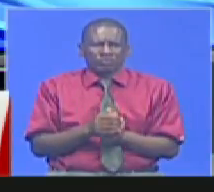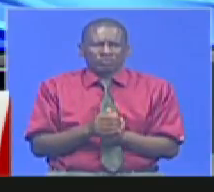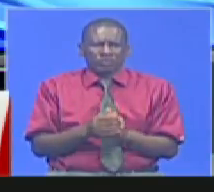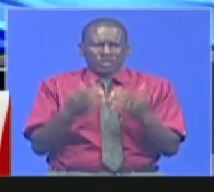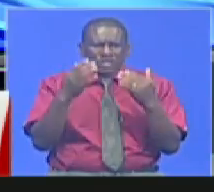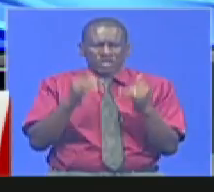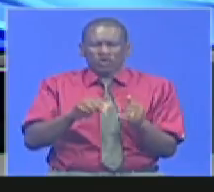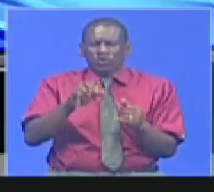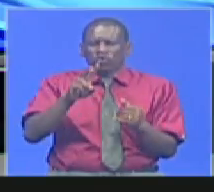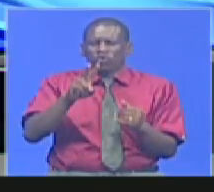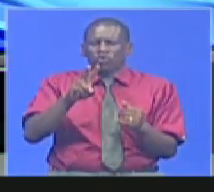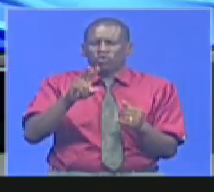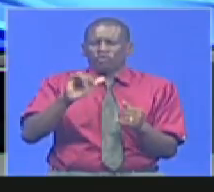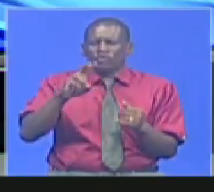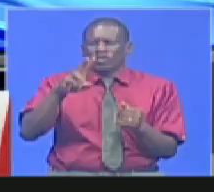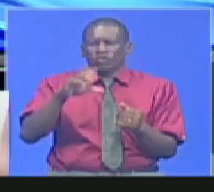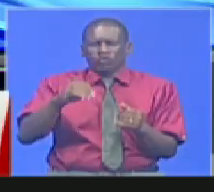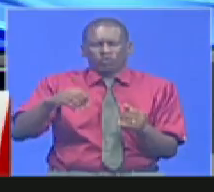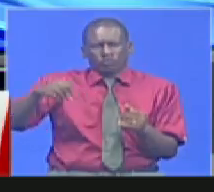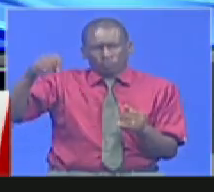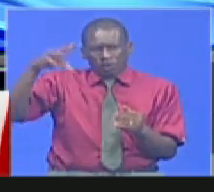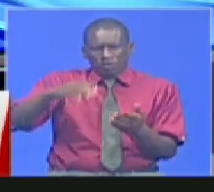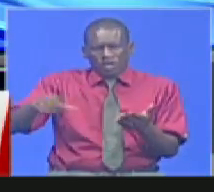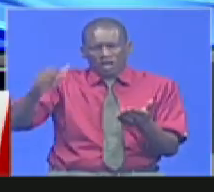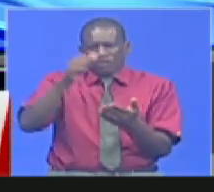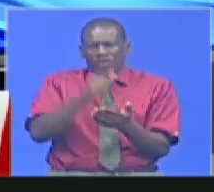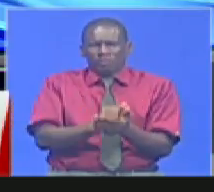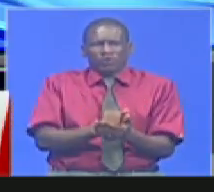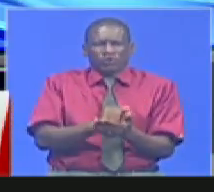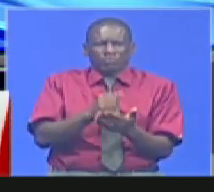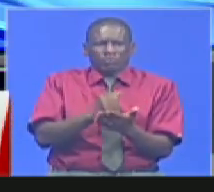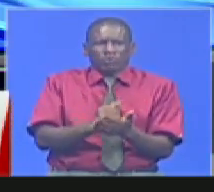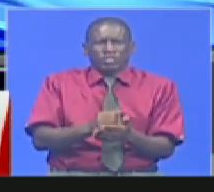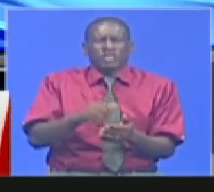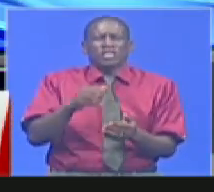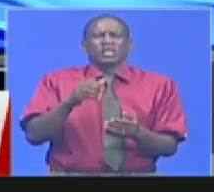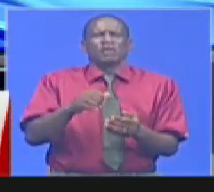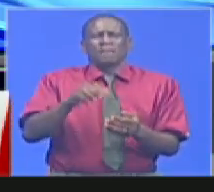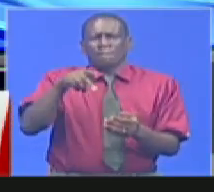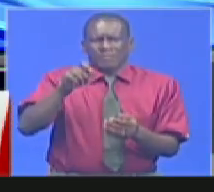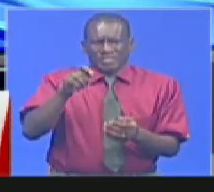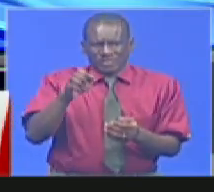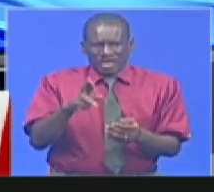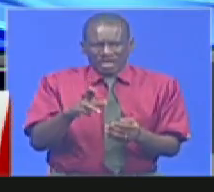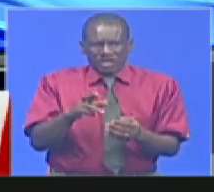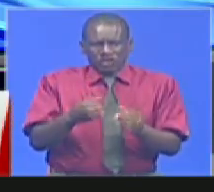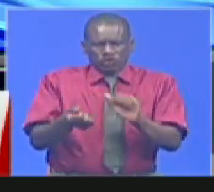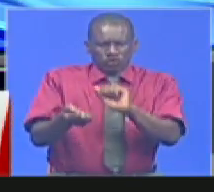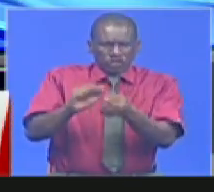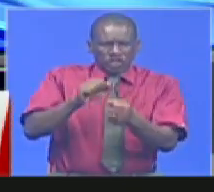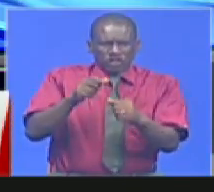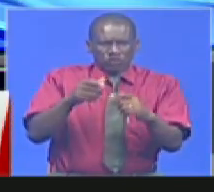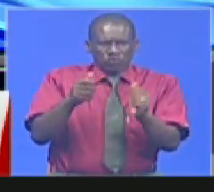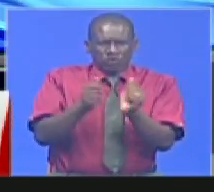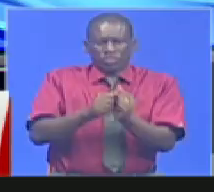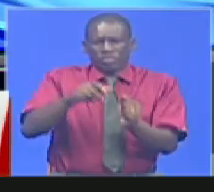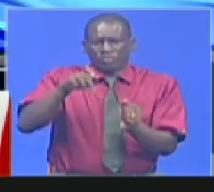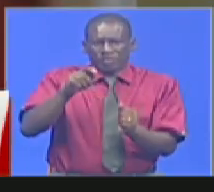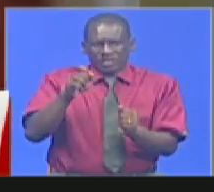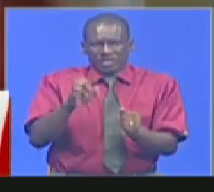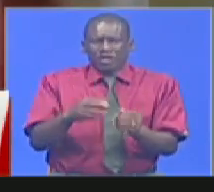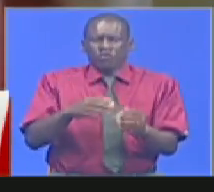Vivo Energy Kenya has appointed Peter Murungi to replace Joe Muganda as Managing Director, who has quit nearly 2 years after he was